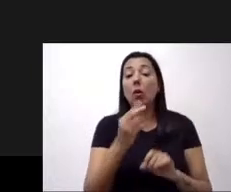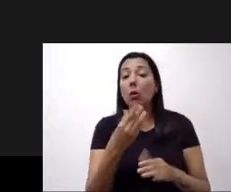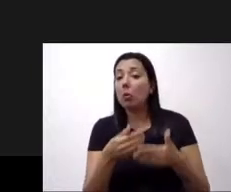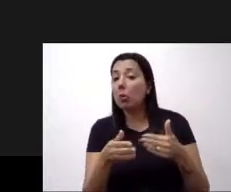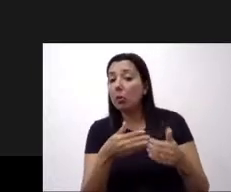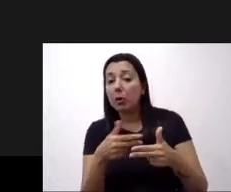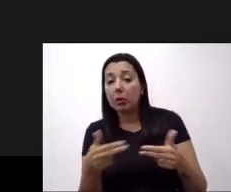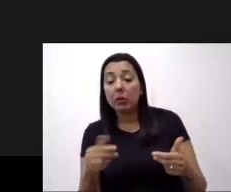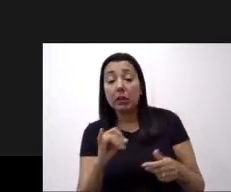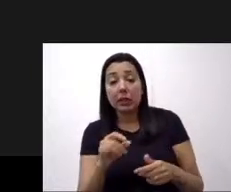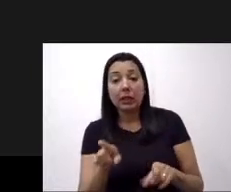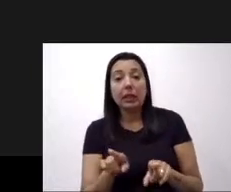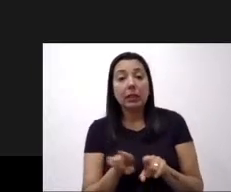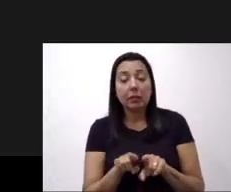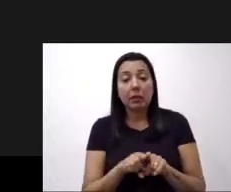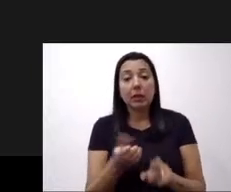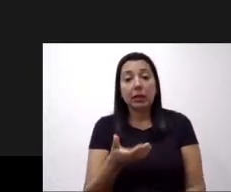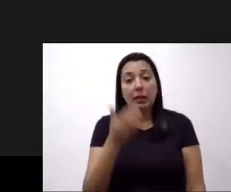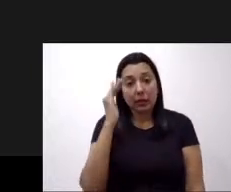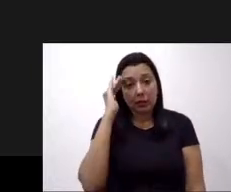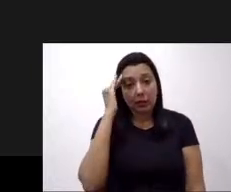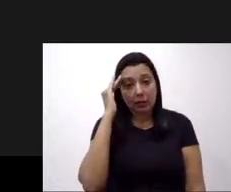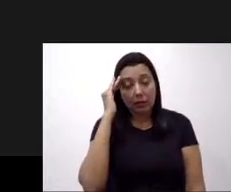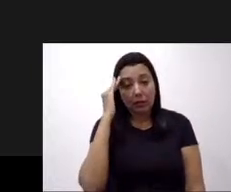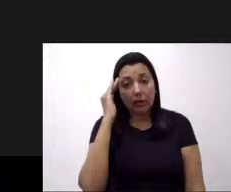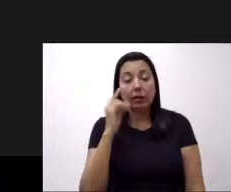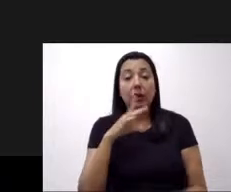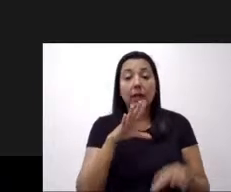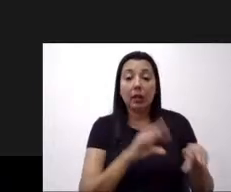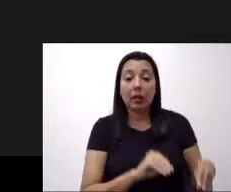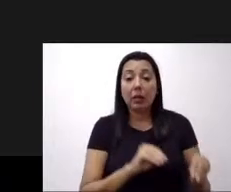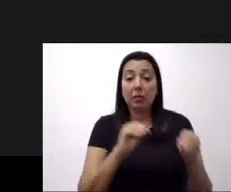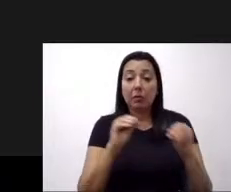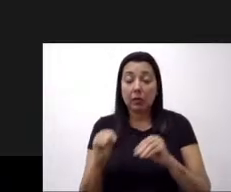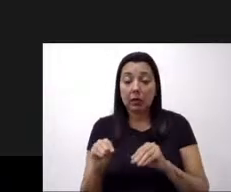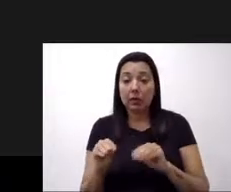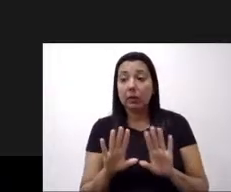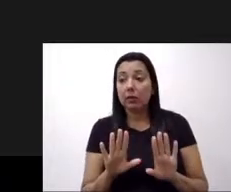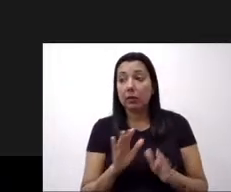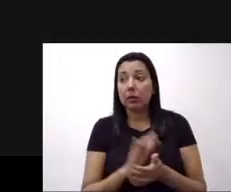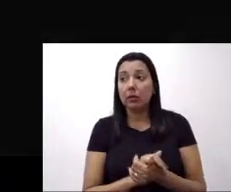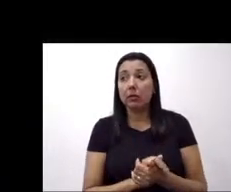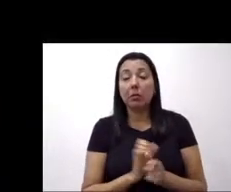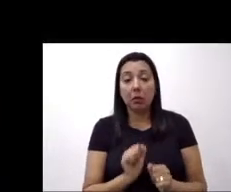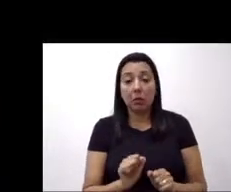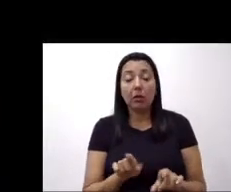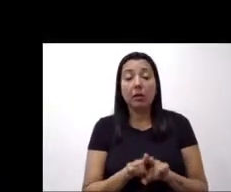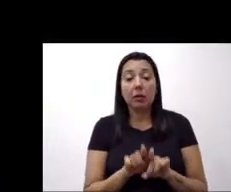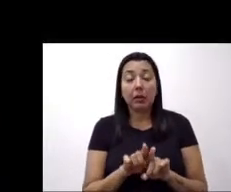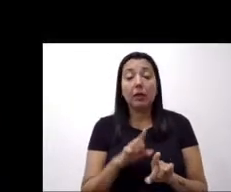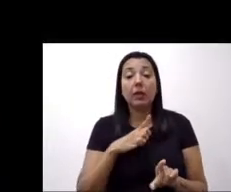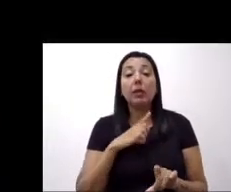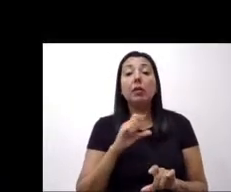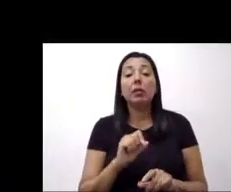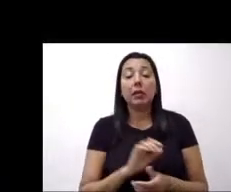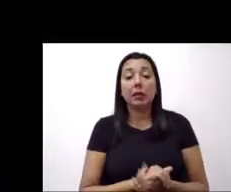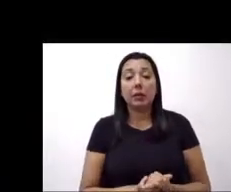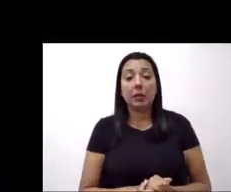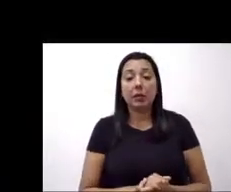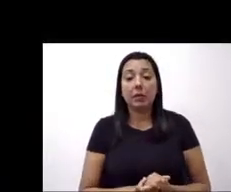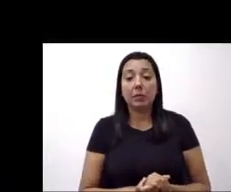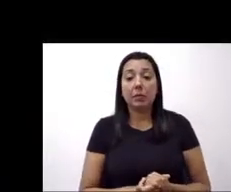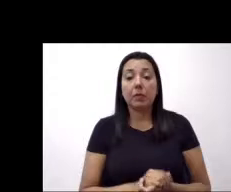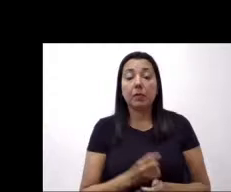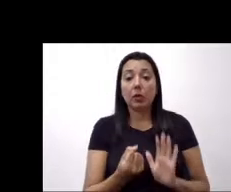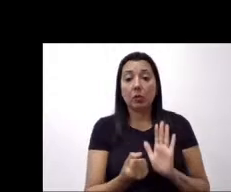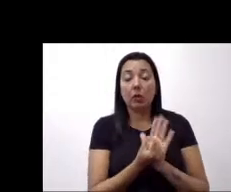understand change, we can also have more or less a kind of determinist and causal model when we can find,